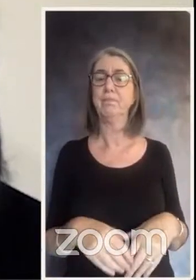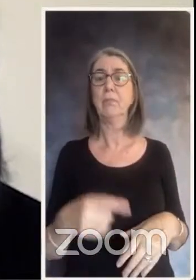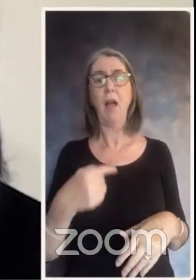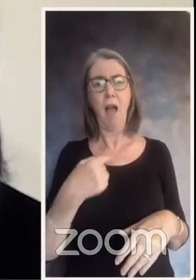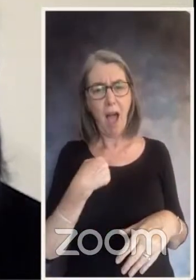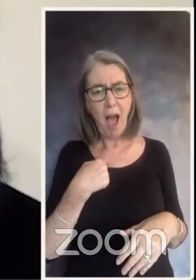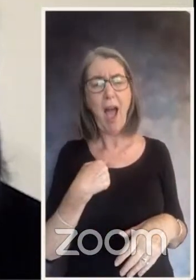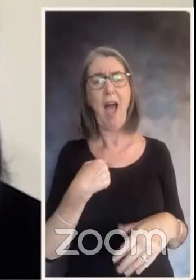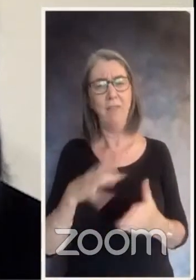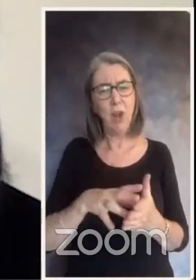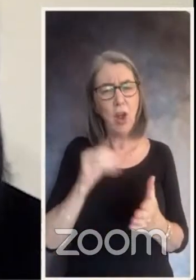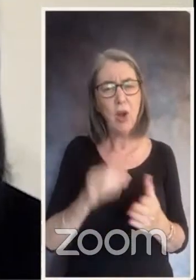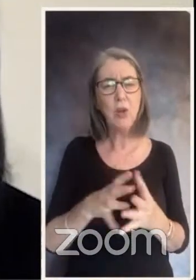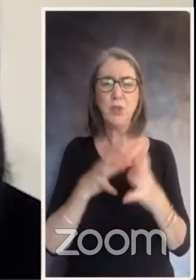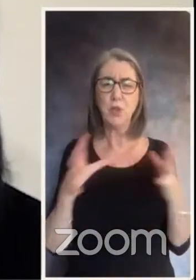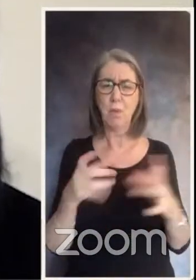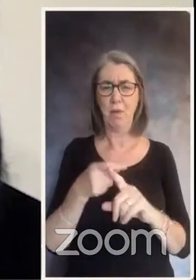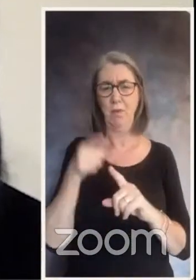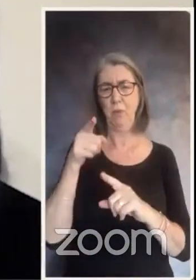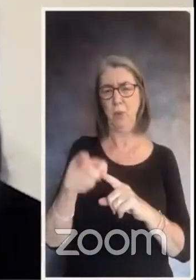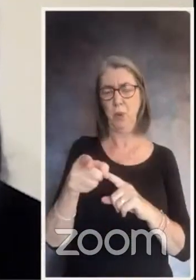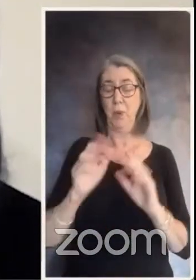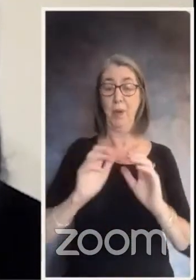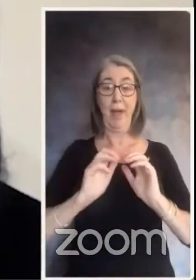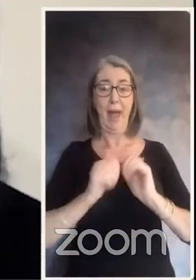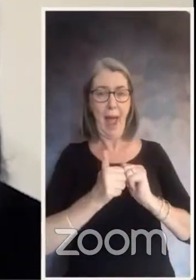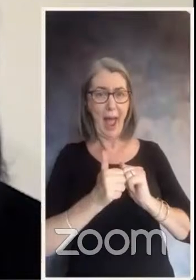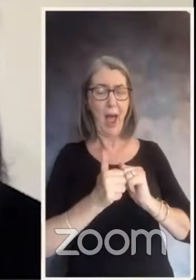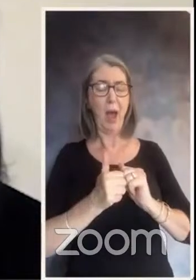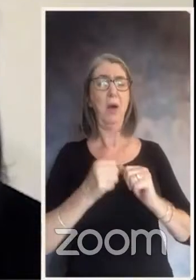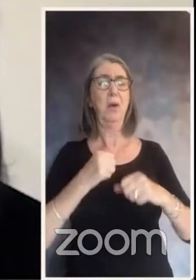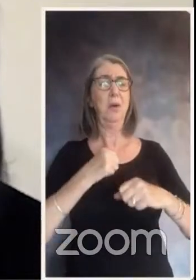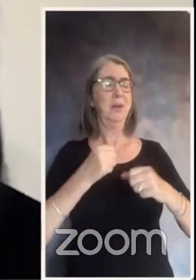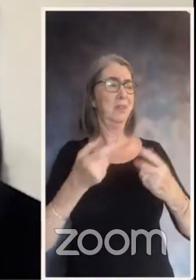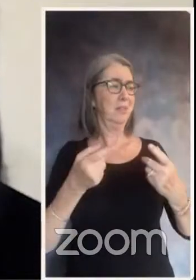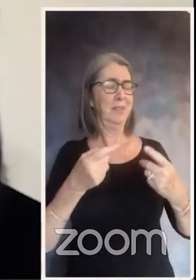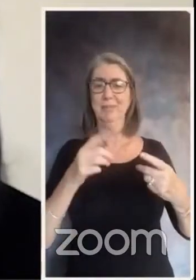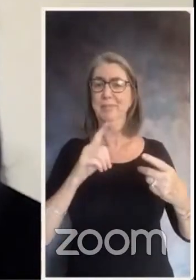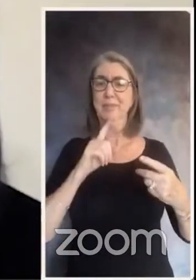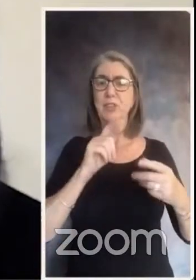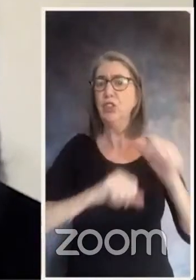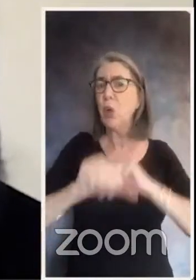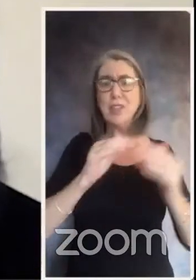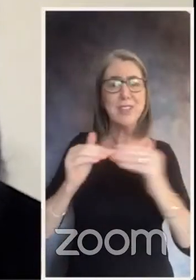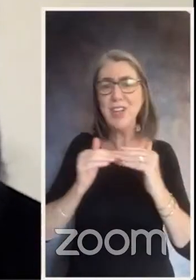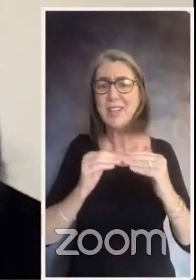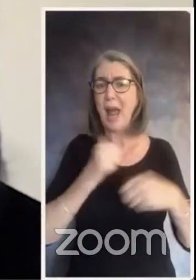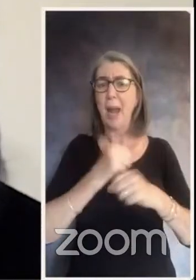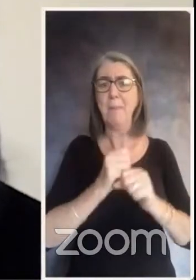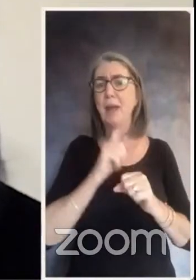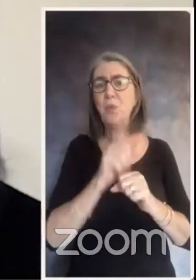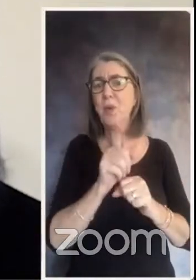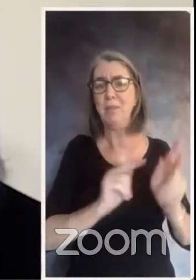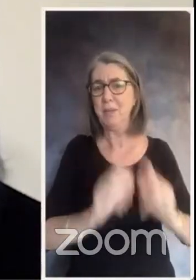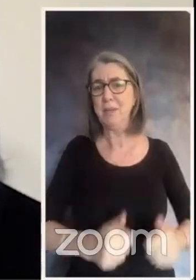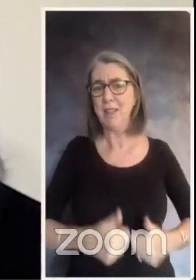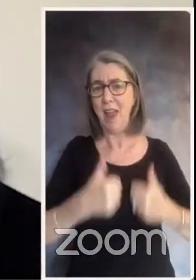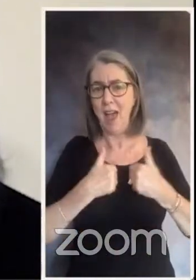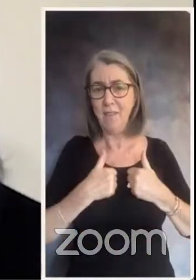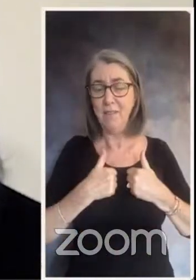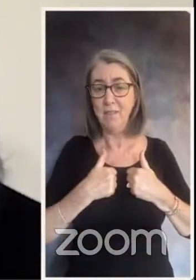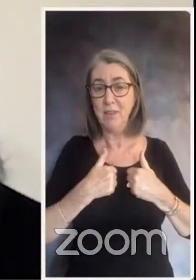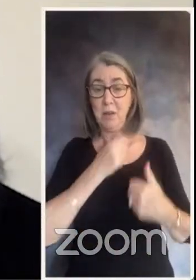unmatched. And I have learned so much from you about how to make social justice real in people's